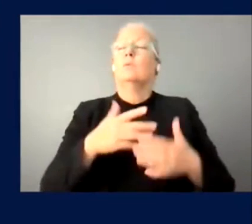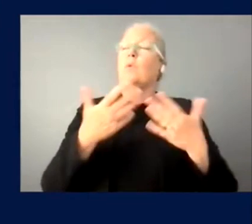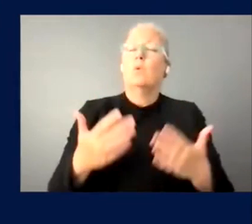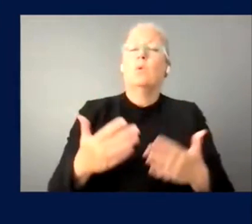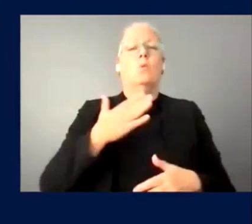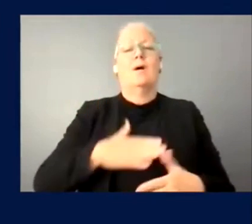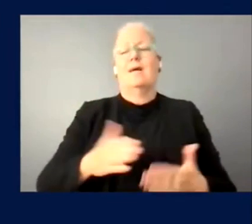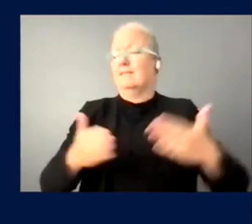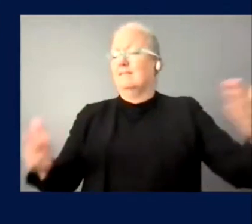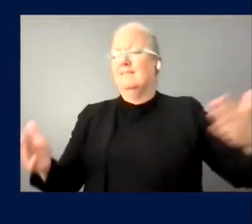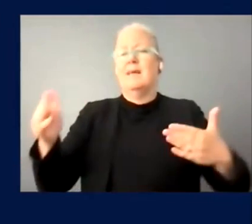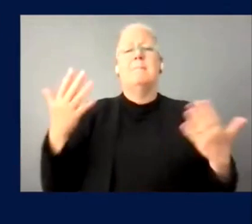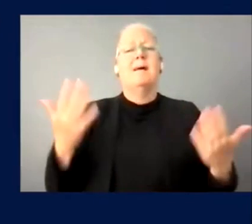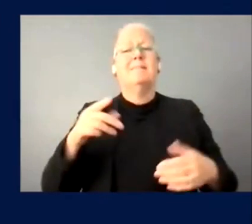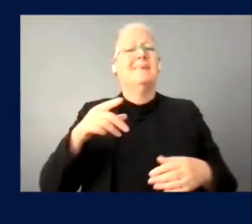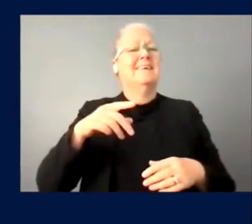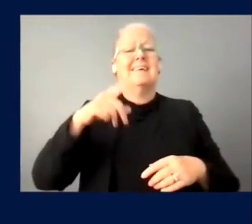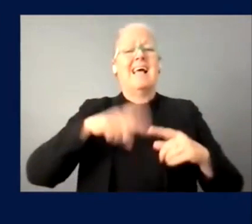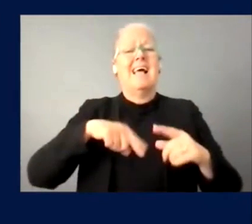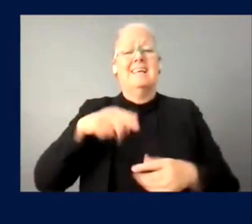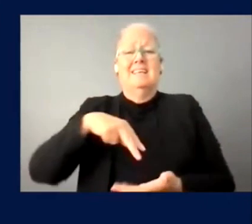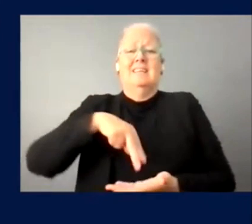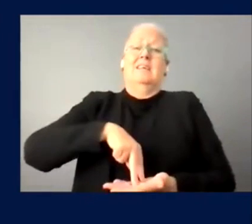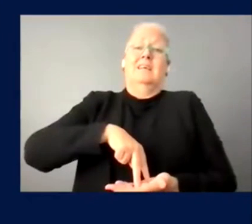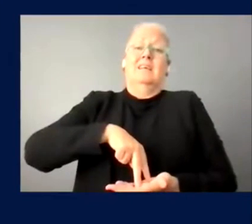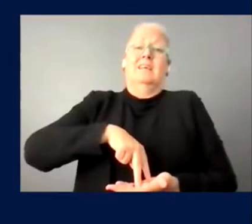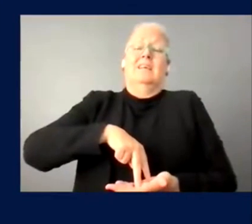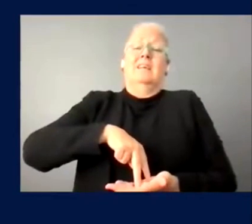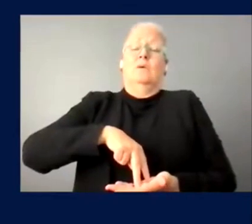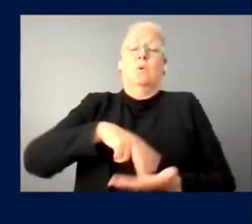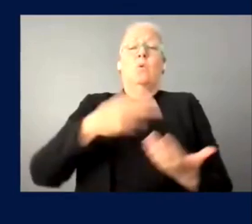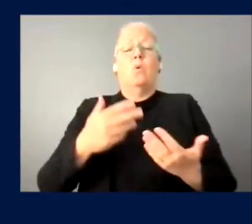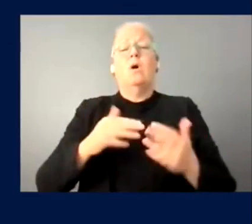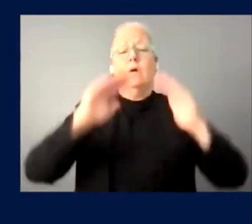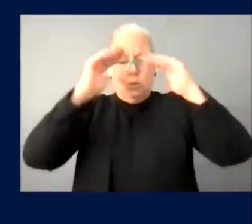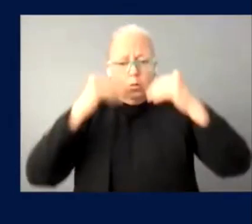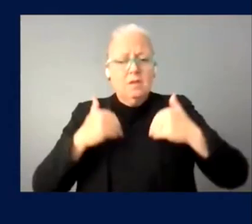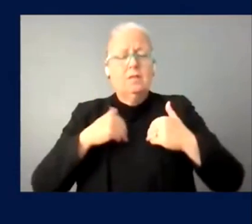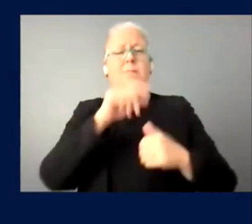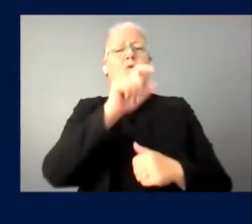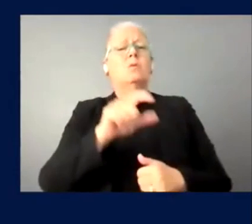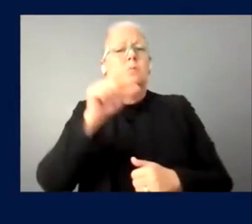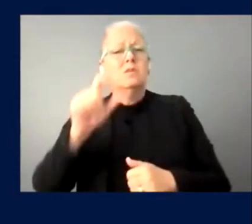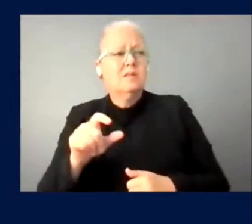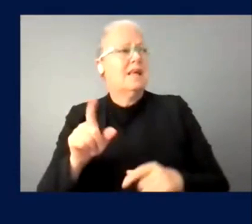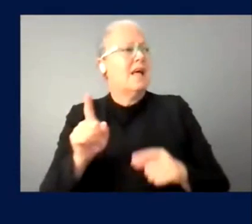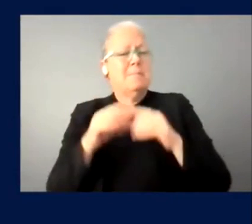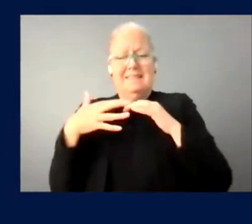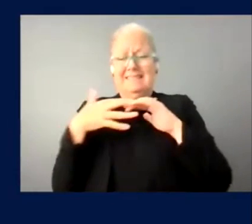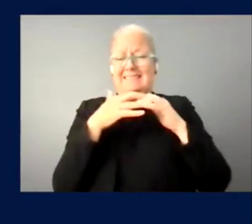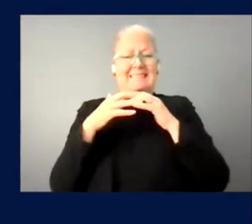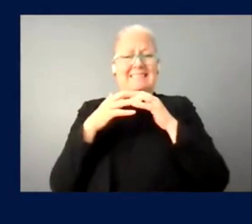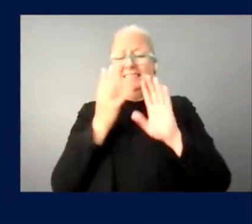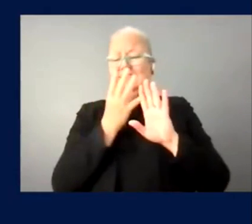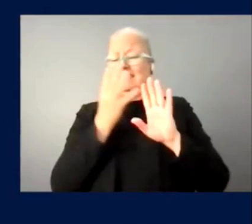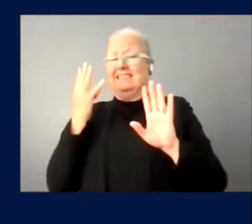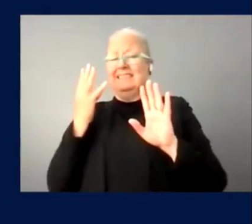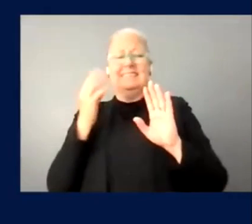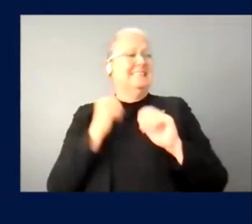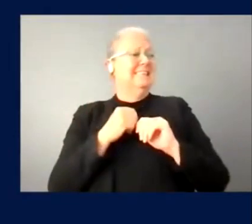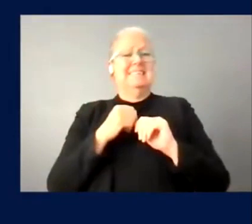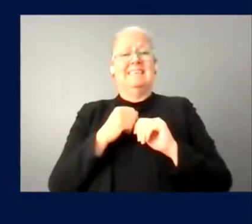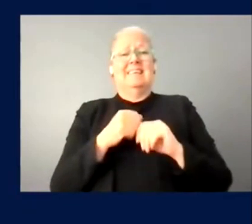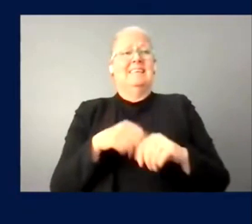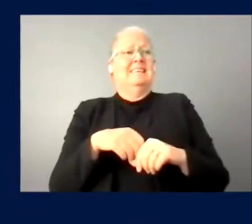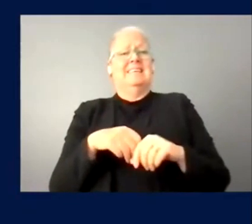long periods of time, or some autistic people really struggle in crowds and queuing, and it leads to a build-up in anxiety. And some